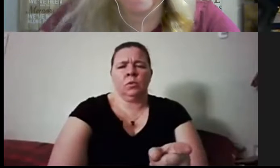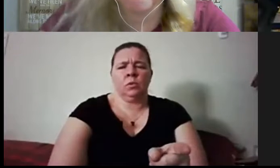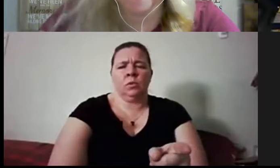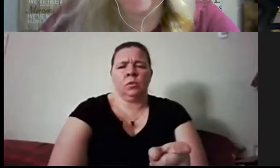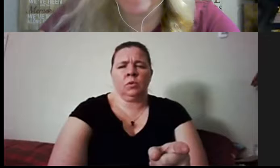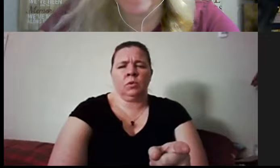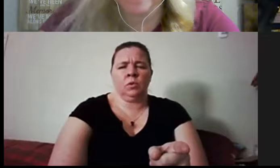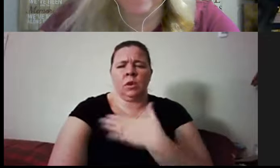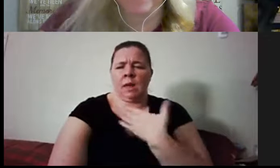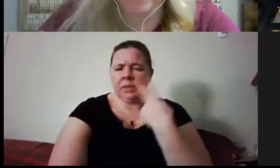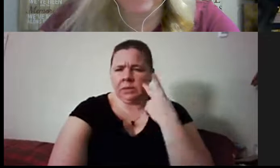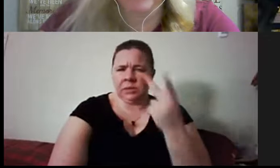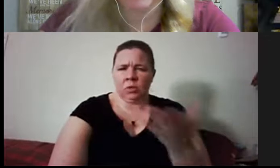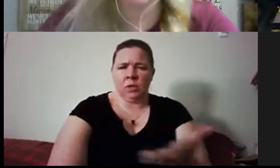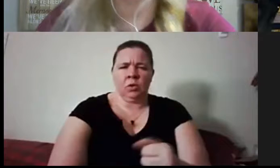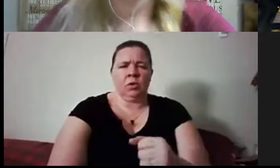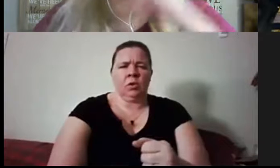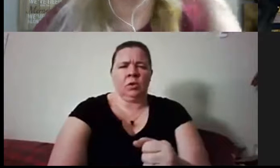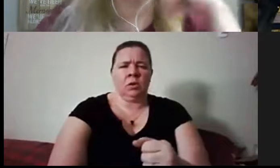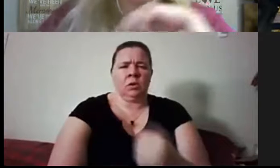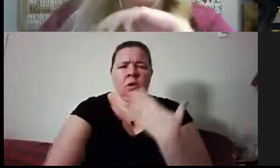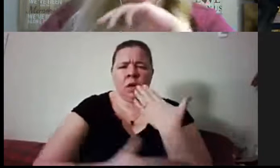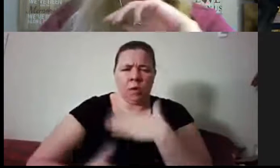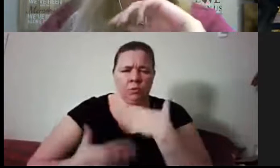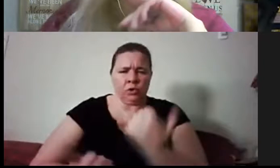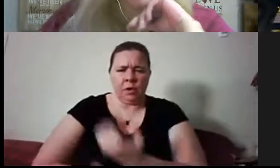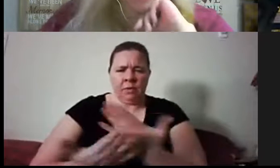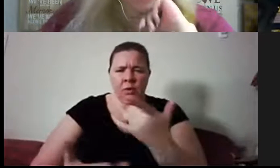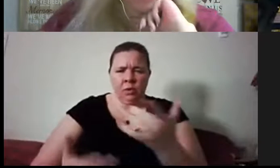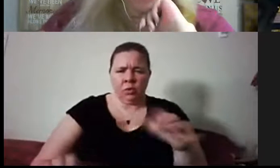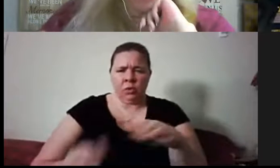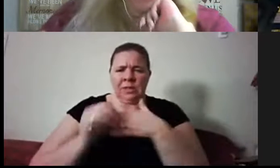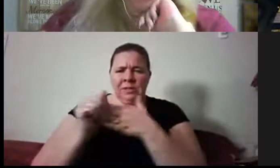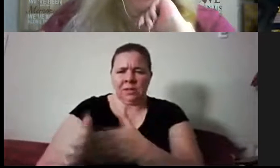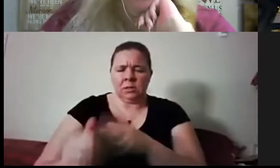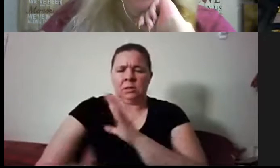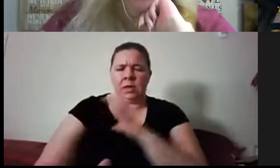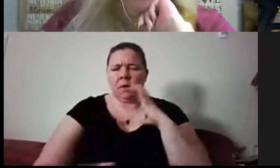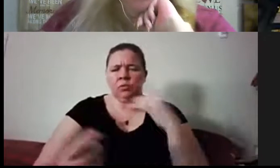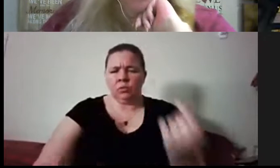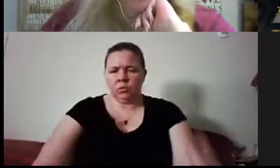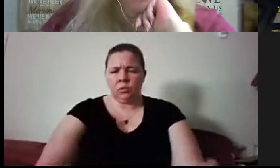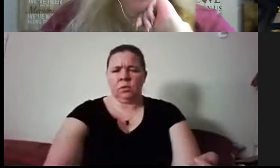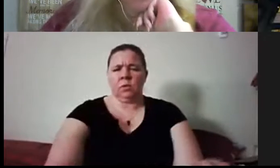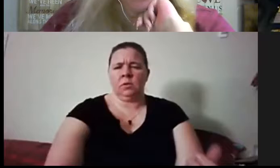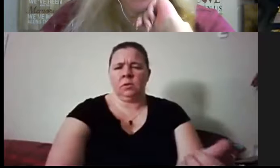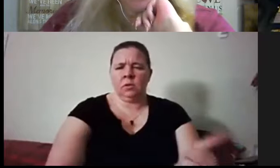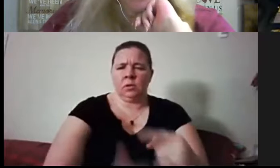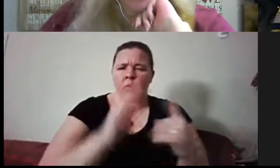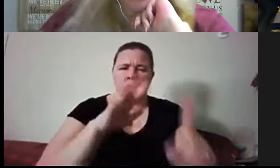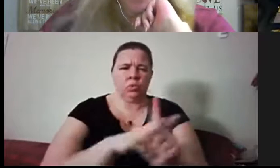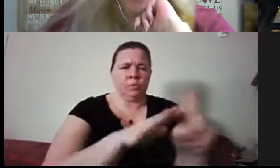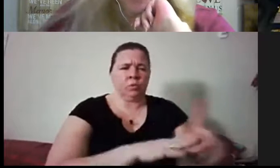glad to see you here, and appreciate everything that you guys at the Leadership Council are doing. You know, showing up